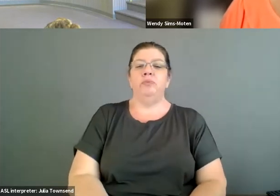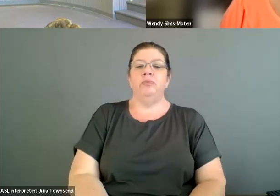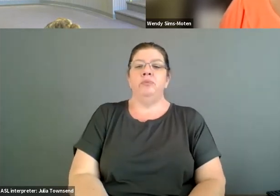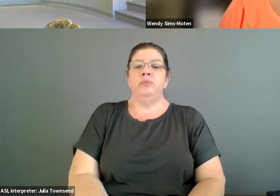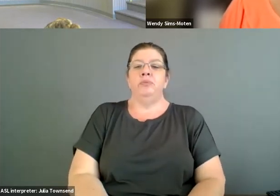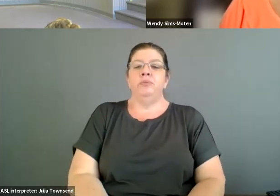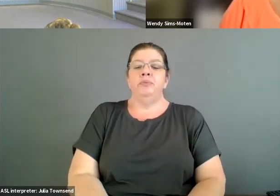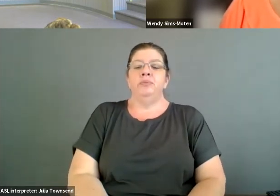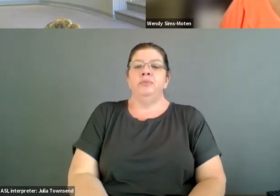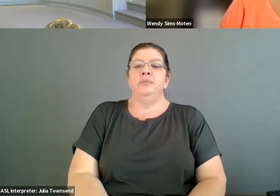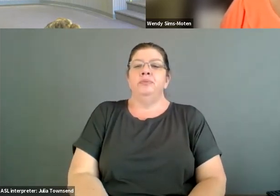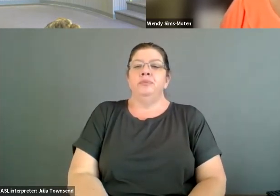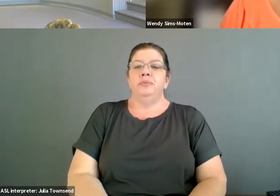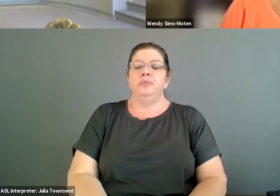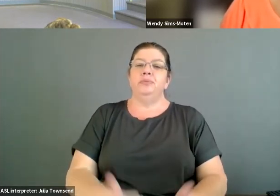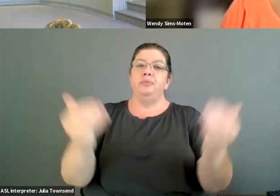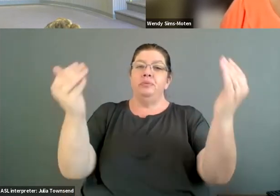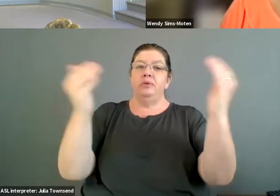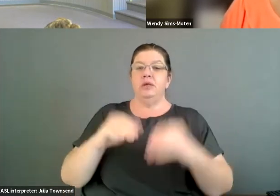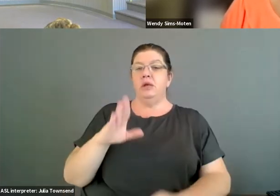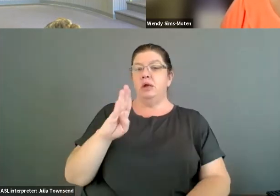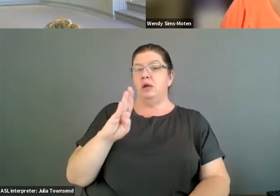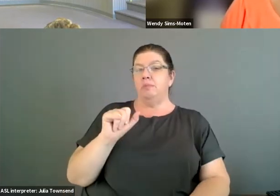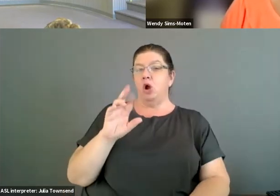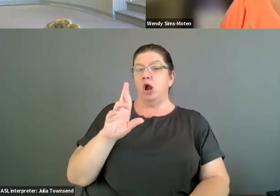Our next speaker is Barbara Battistini.